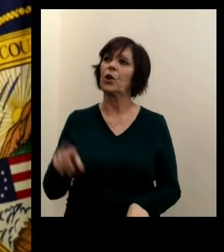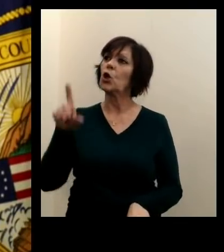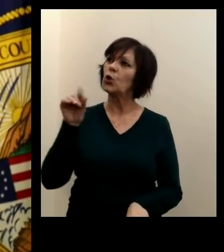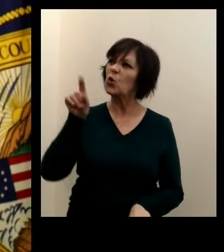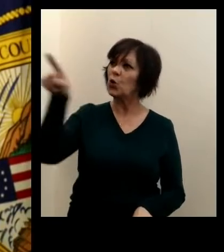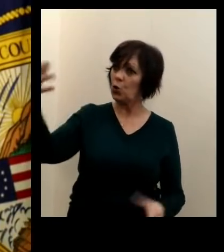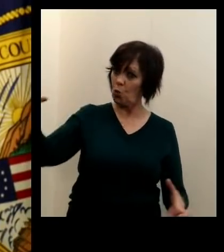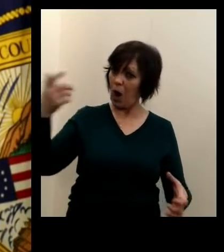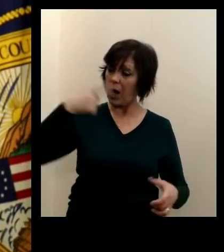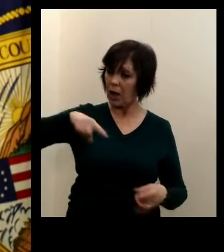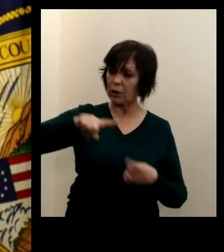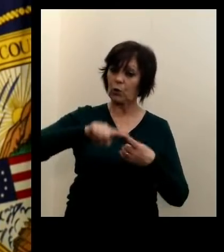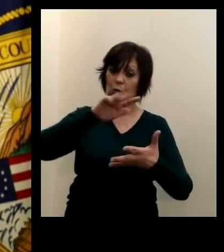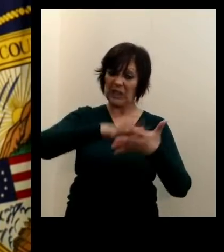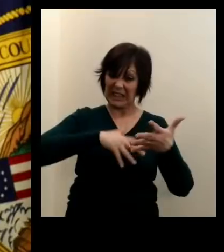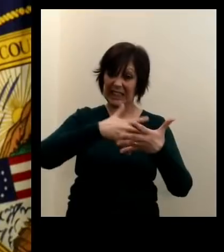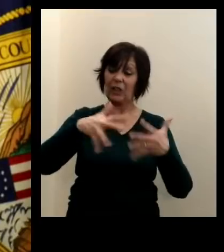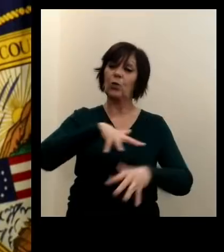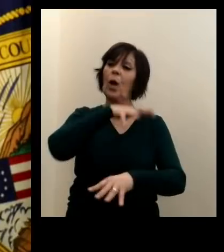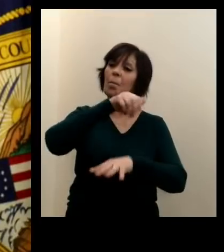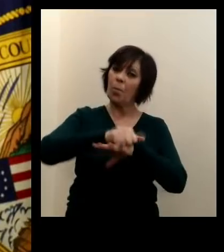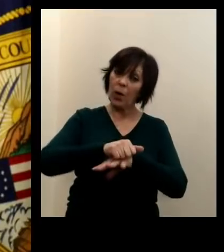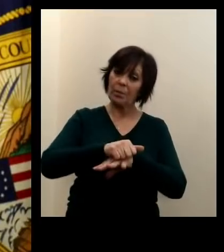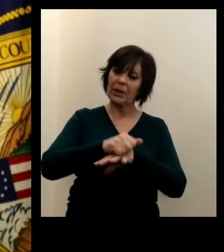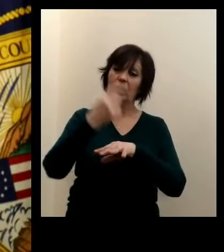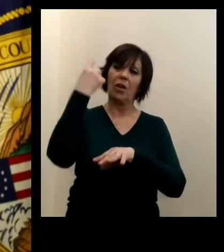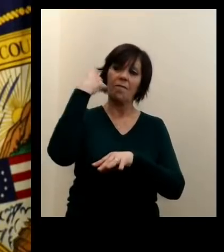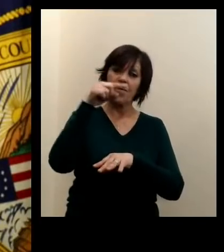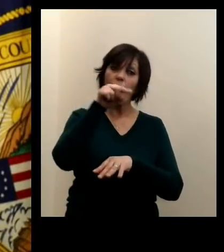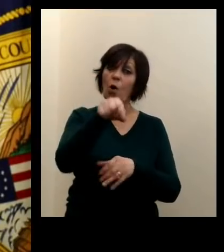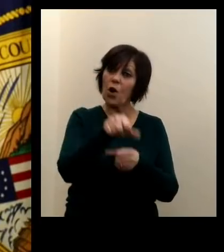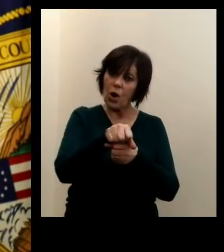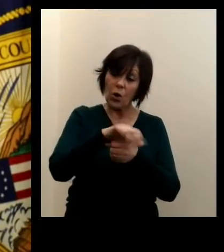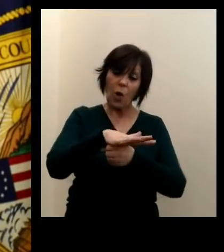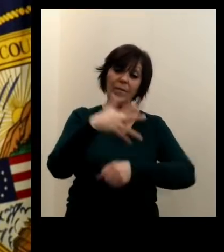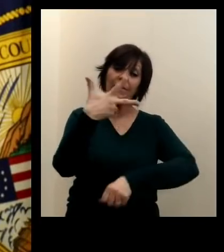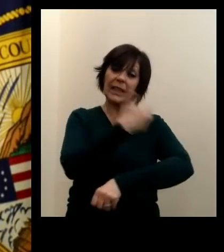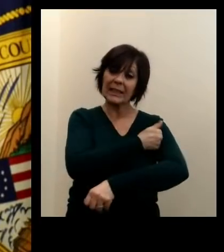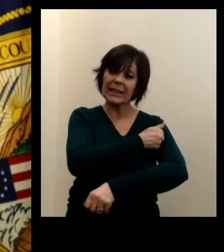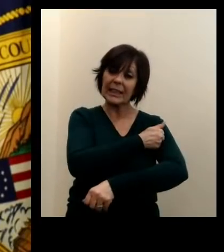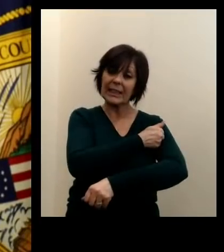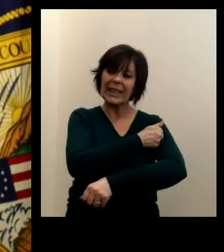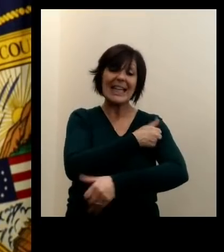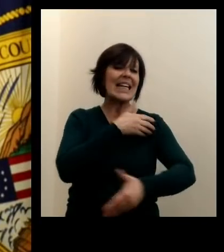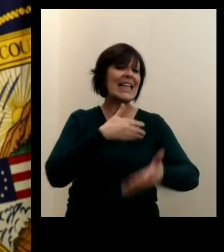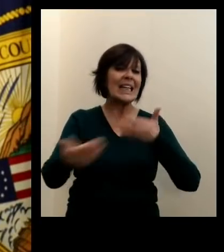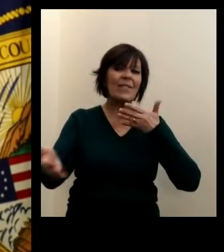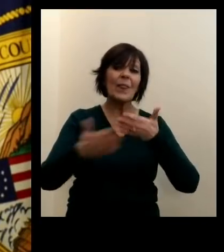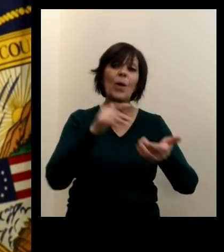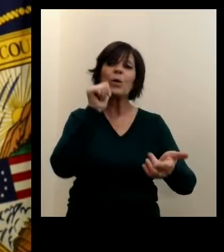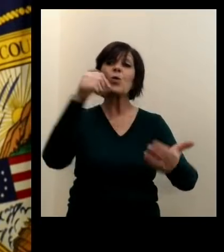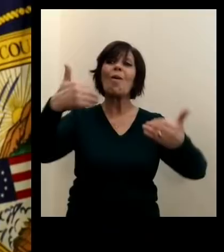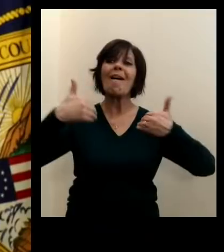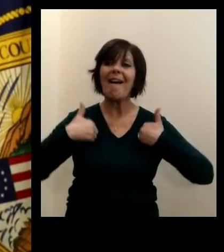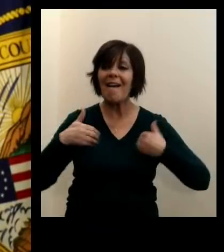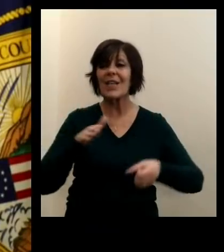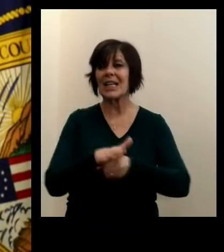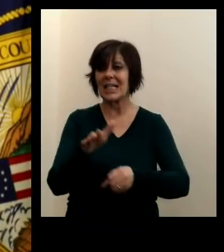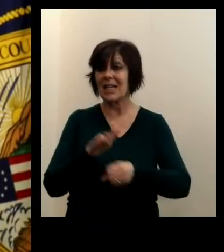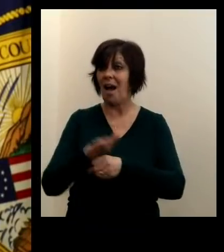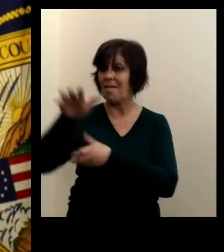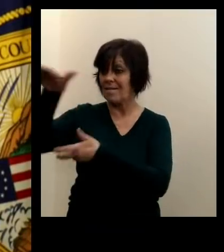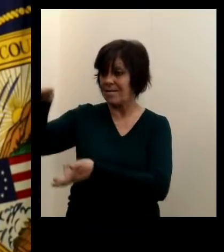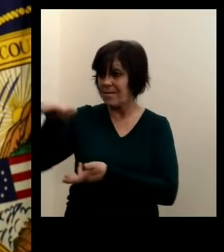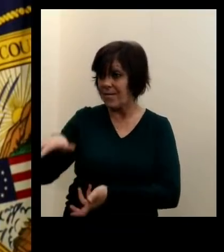you want us to schedule appointments for the COVID-19 vaccine, even though we do not have vaccine on